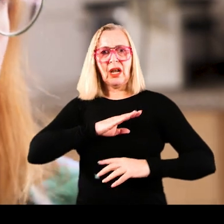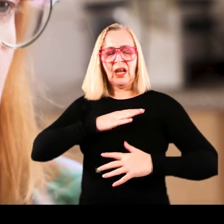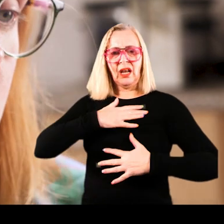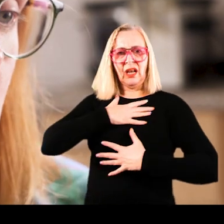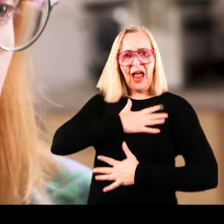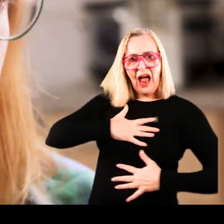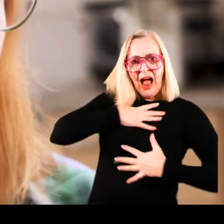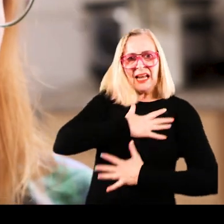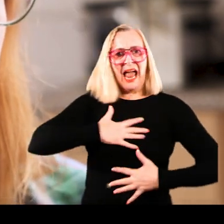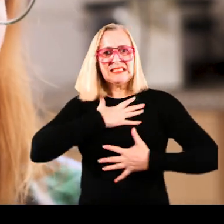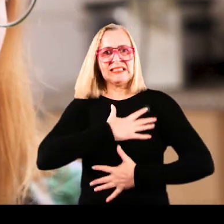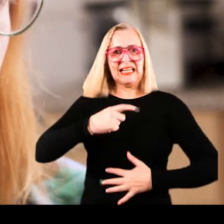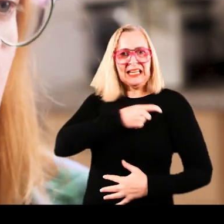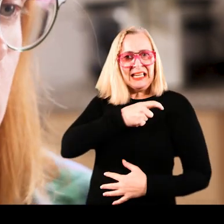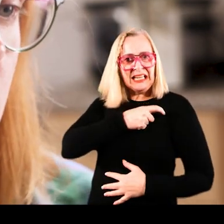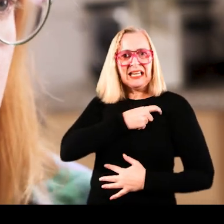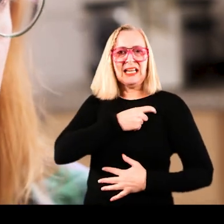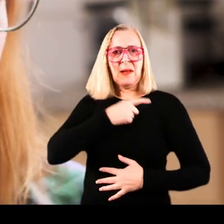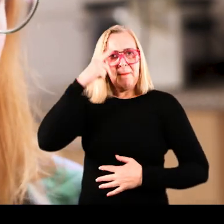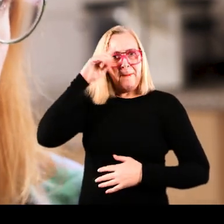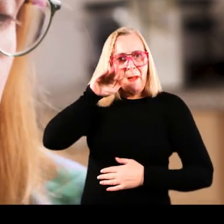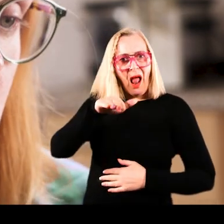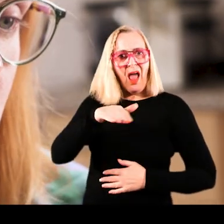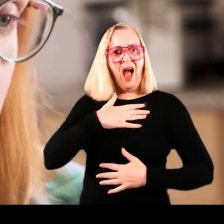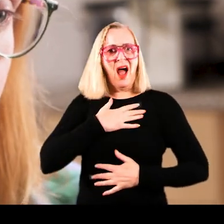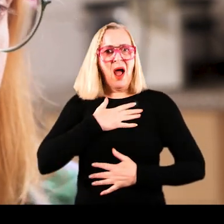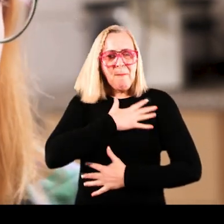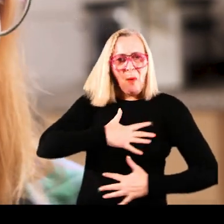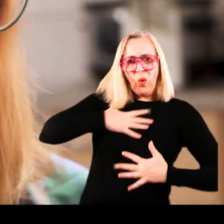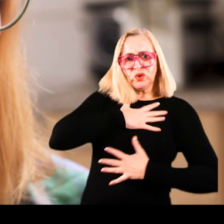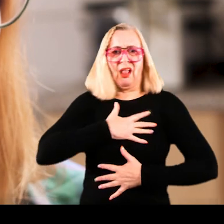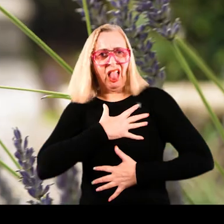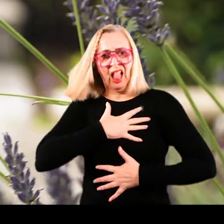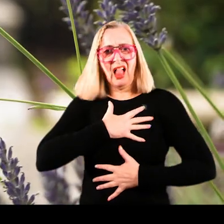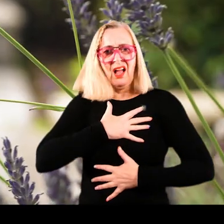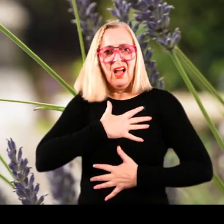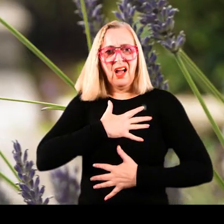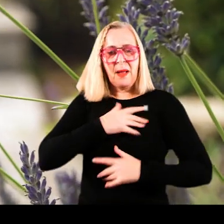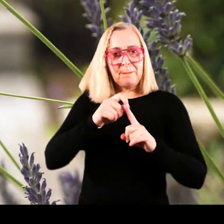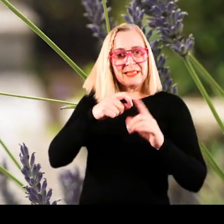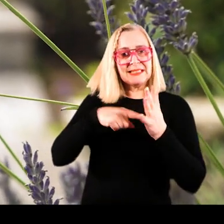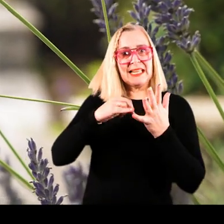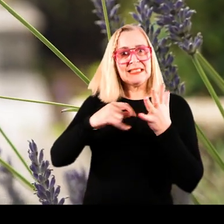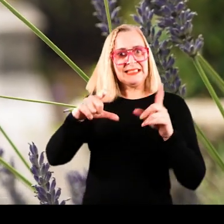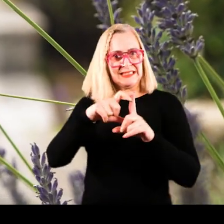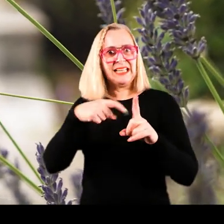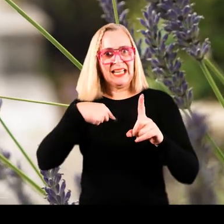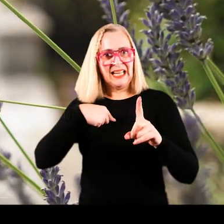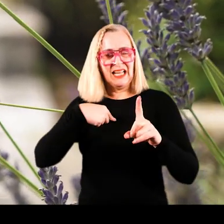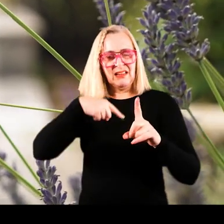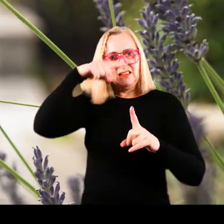depression, generalized anxiety disorder, bipolar disorder, emotionally unstable personality disorder, and post-traumatic stress